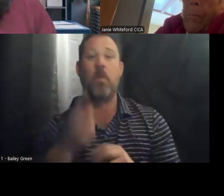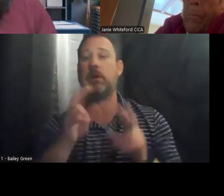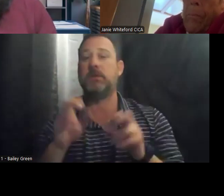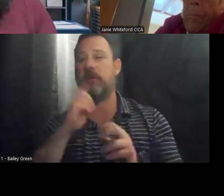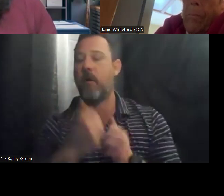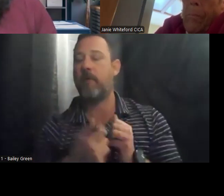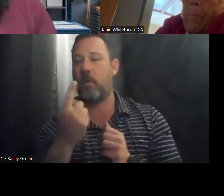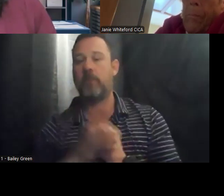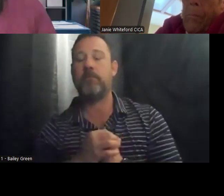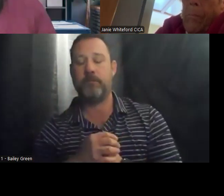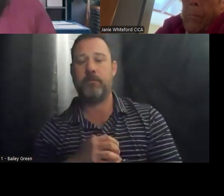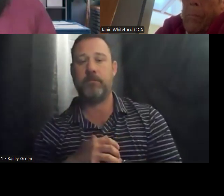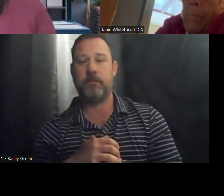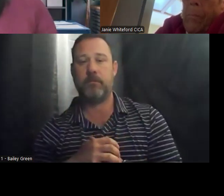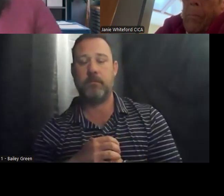everyone,